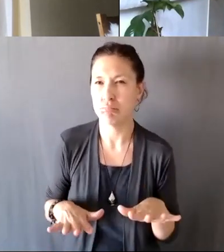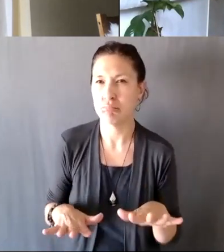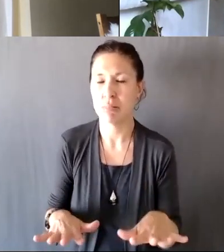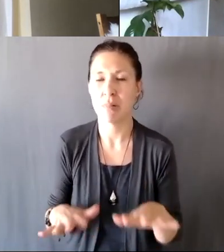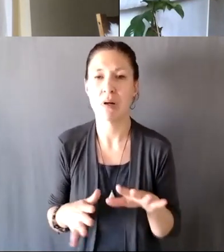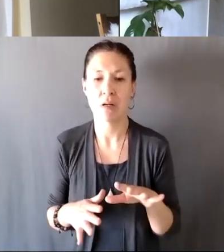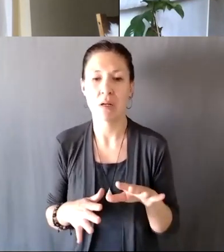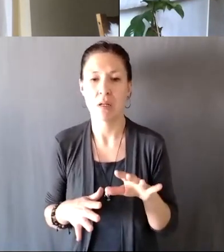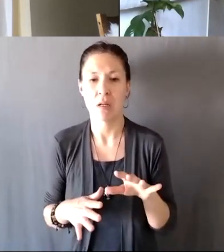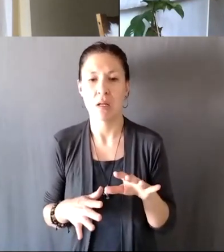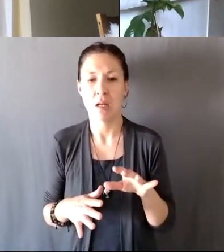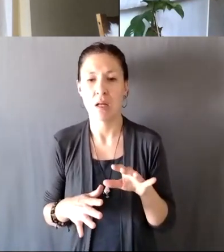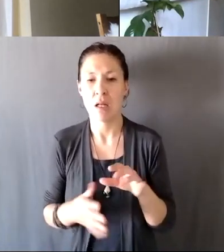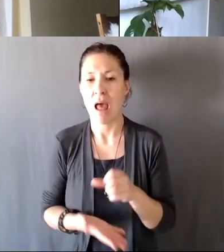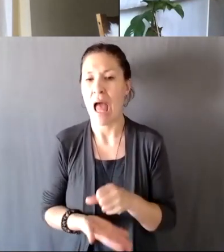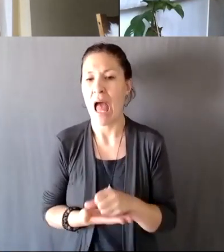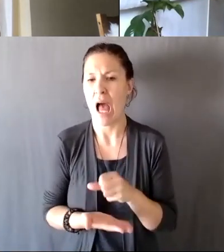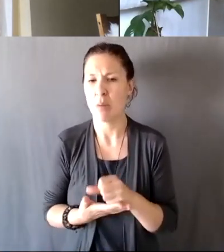a lot.